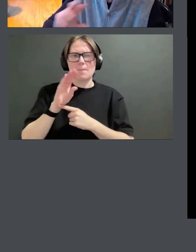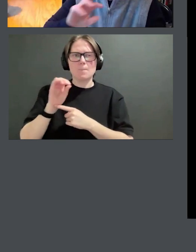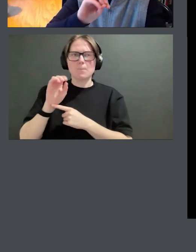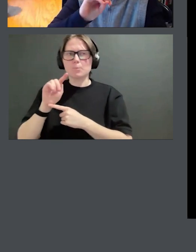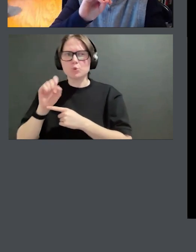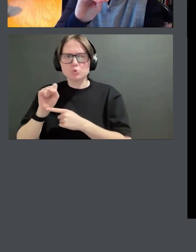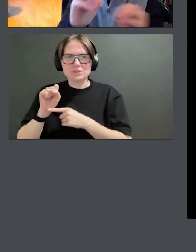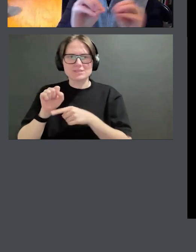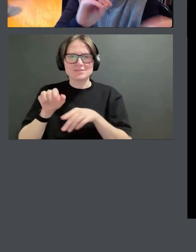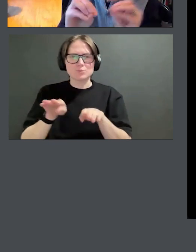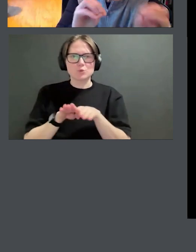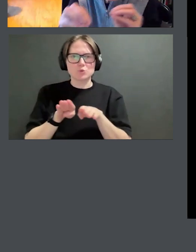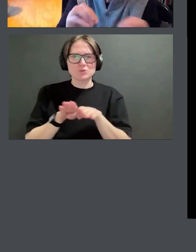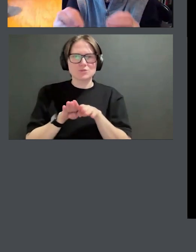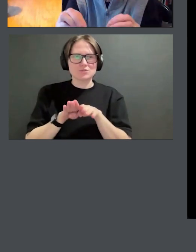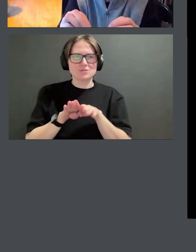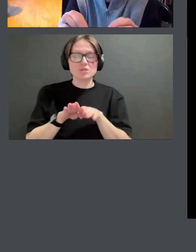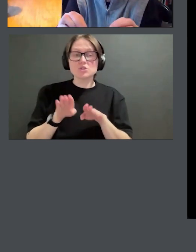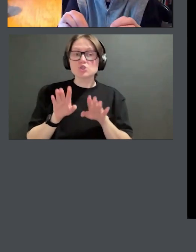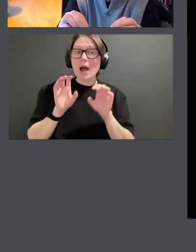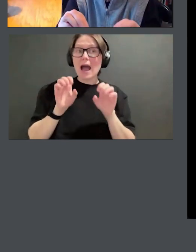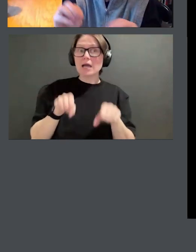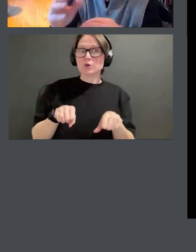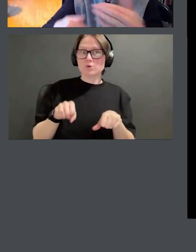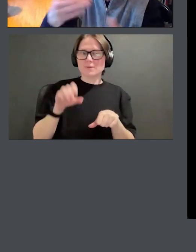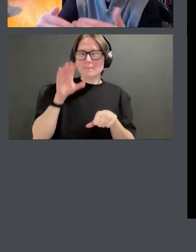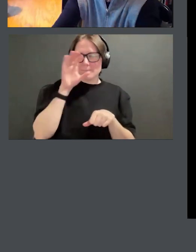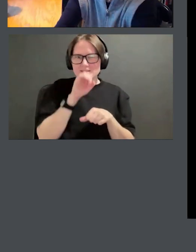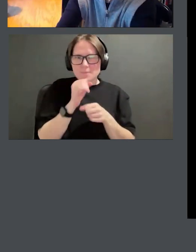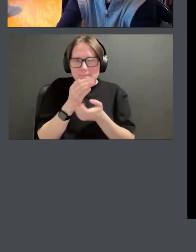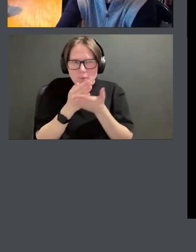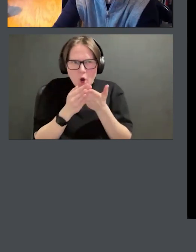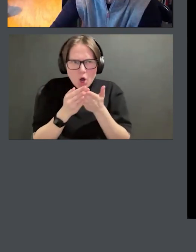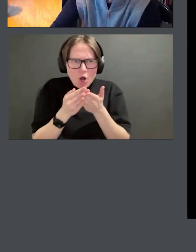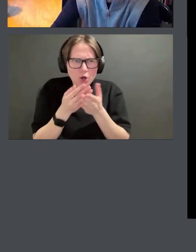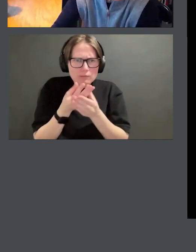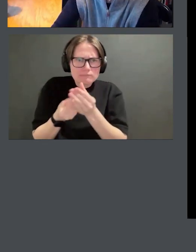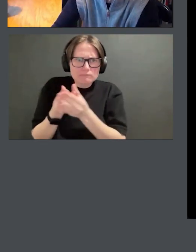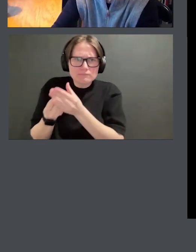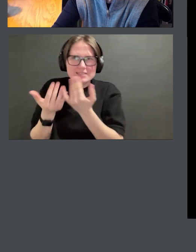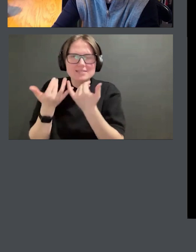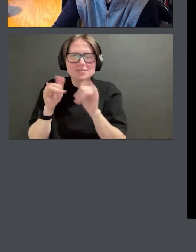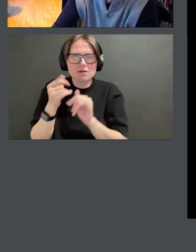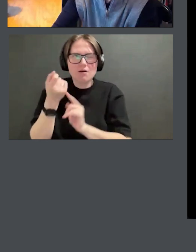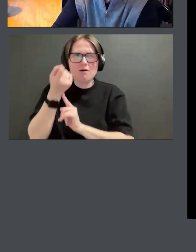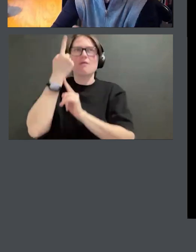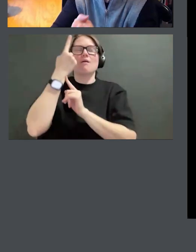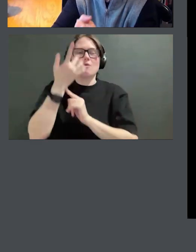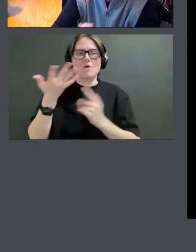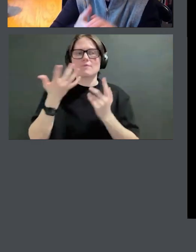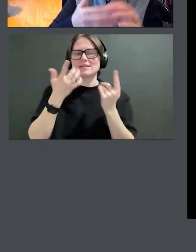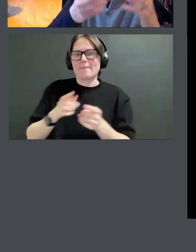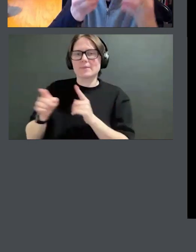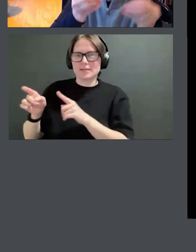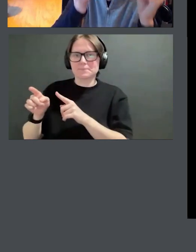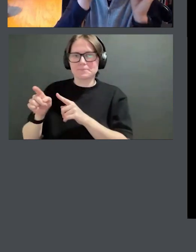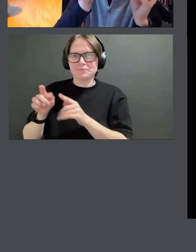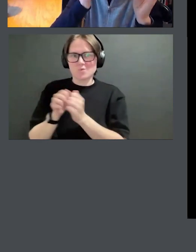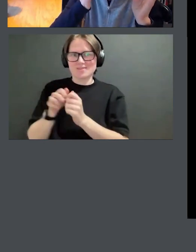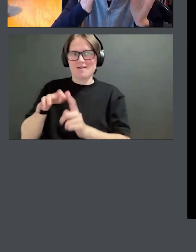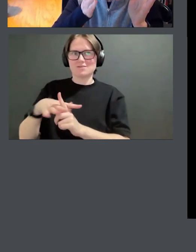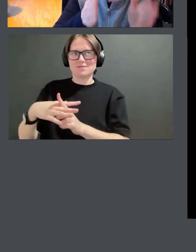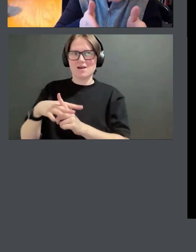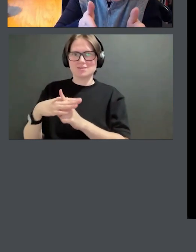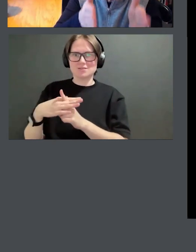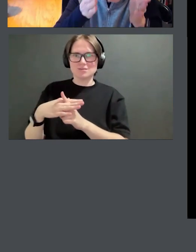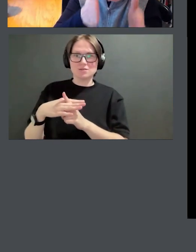Right? So if I could miss a little bit of the signal and I could still understand what was happening. And that way I'm not having to